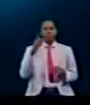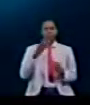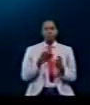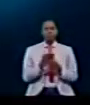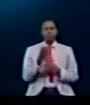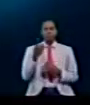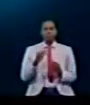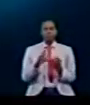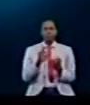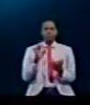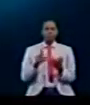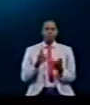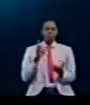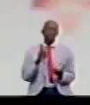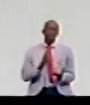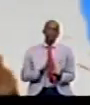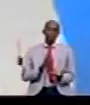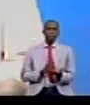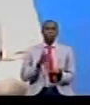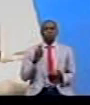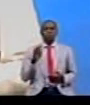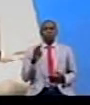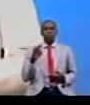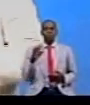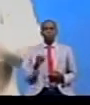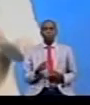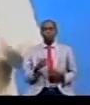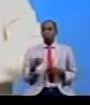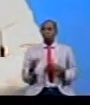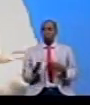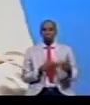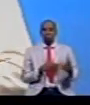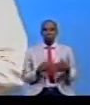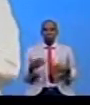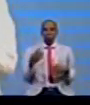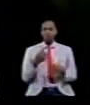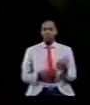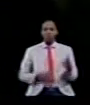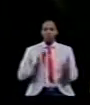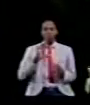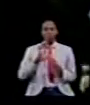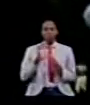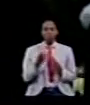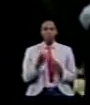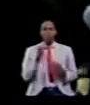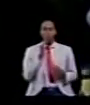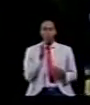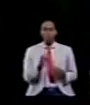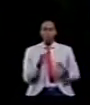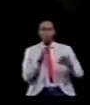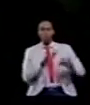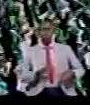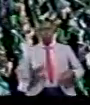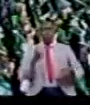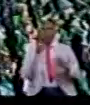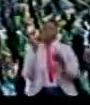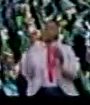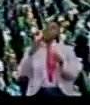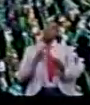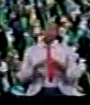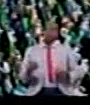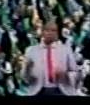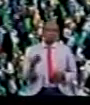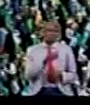are experiencing storm? When there is crisis in the home, crisis between the husband and the